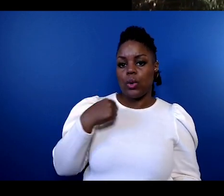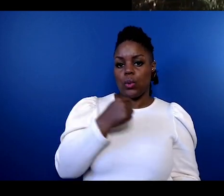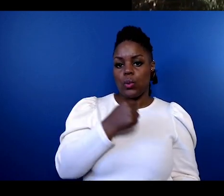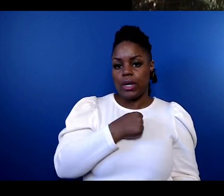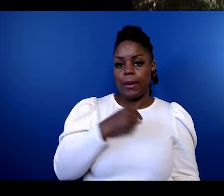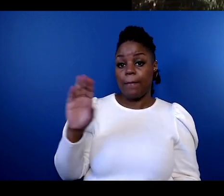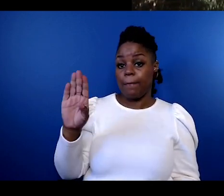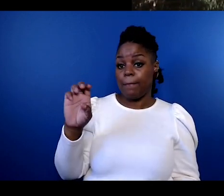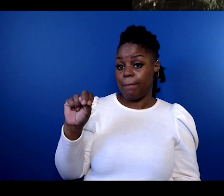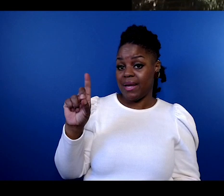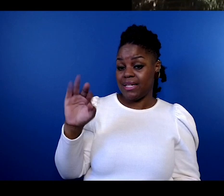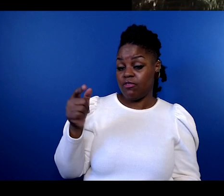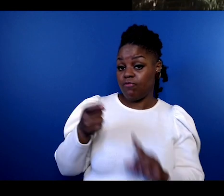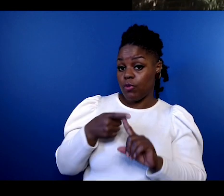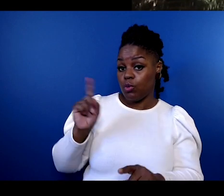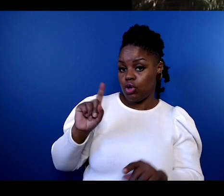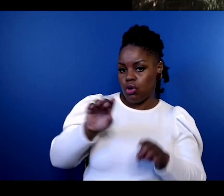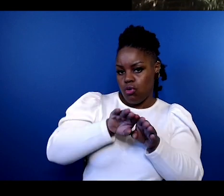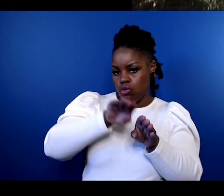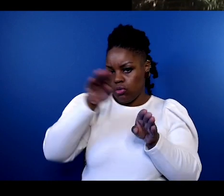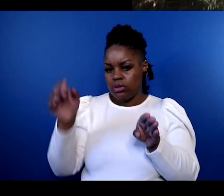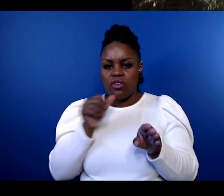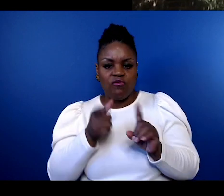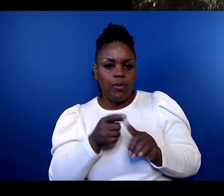We're just going to hold here a few breaths.